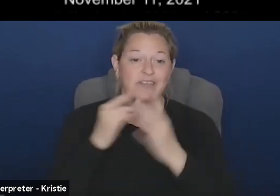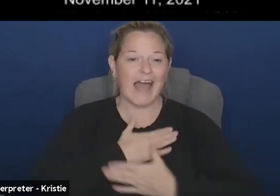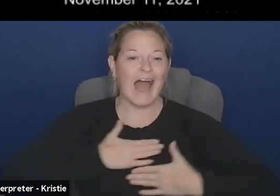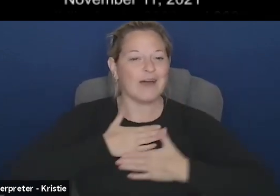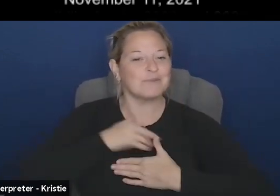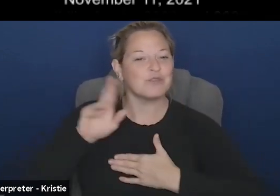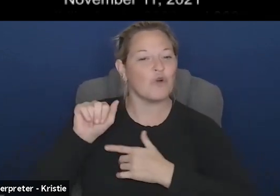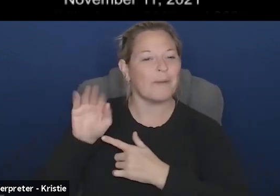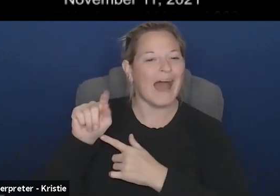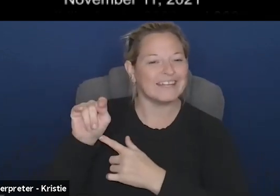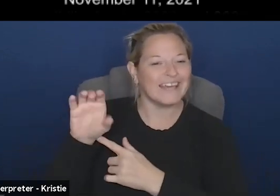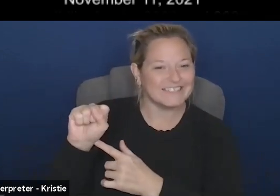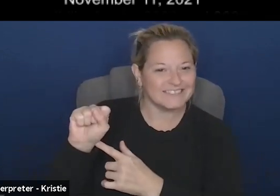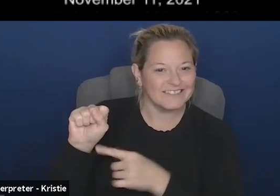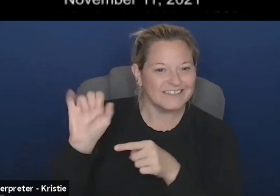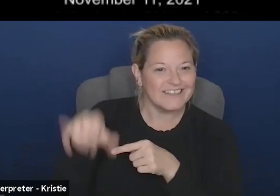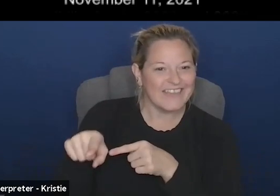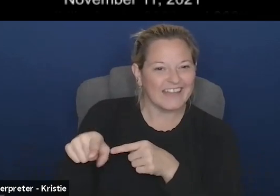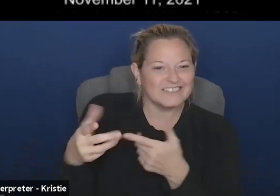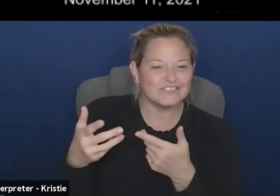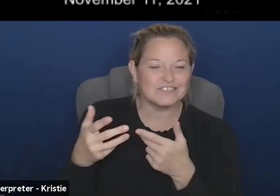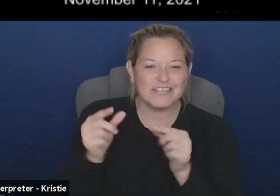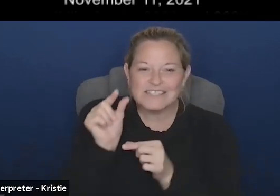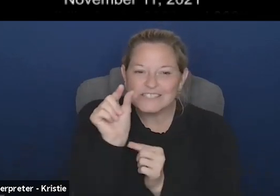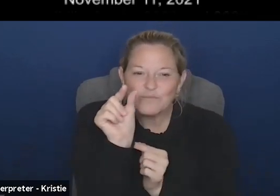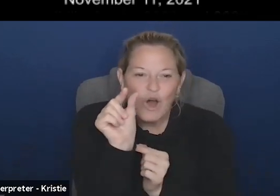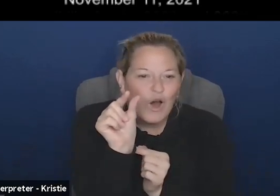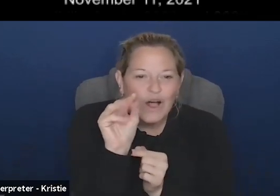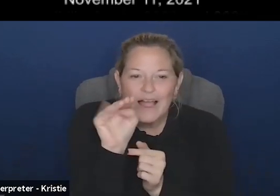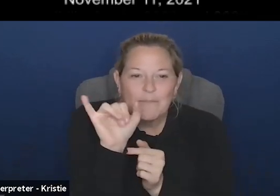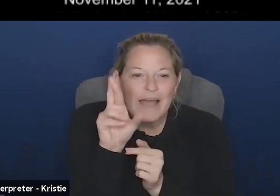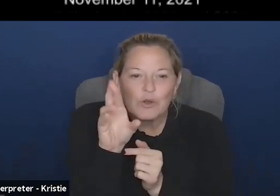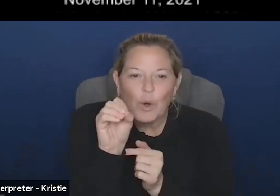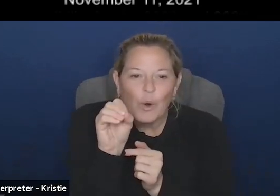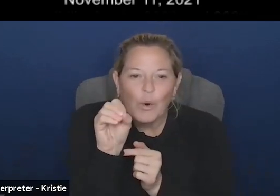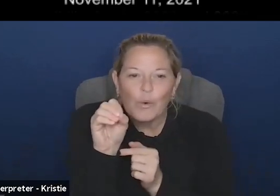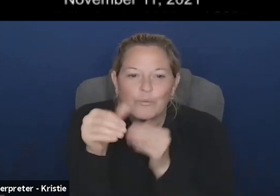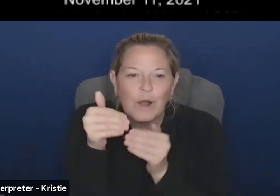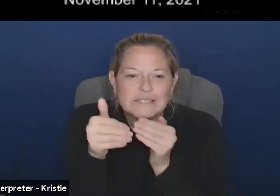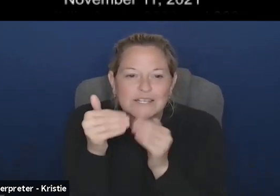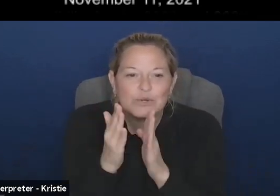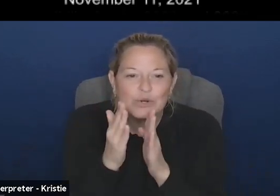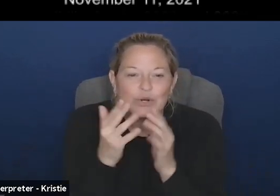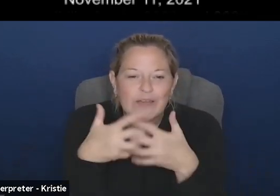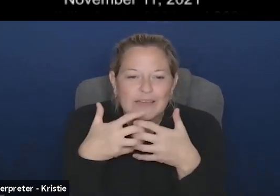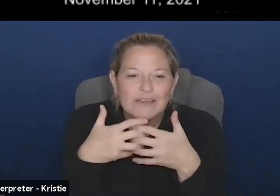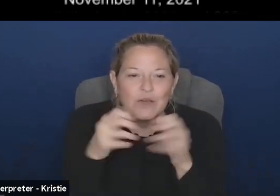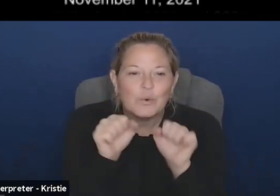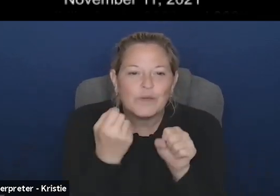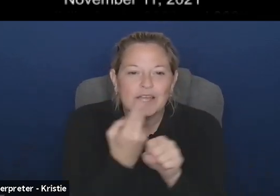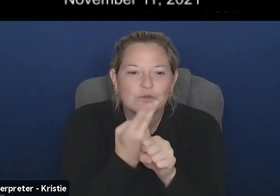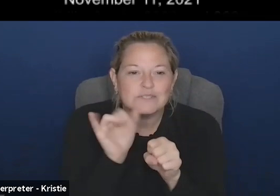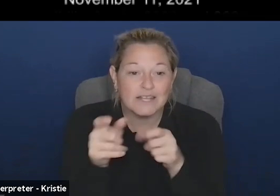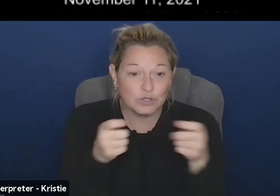applications. It's a microprocessor that can be used to control and